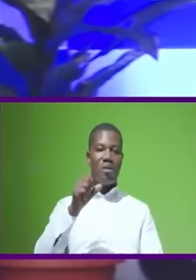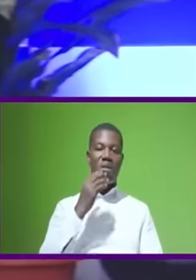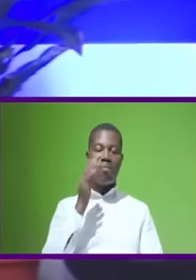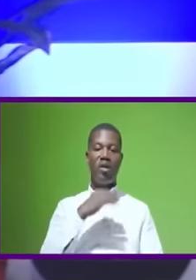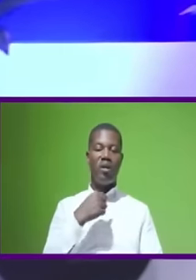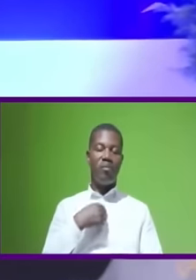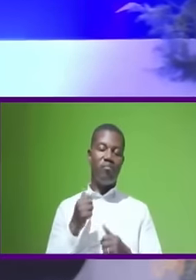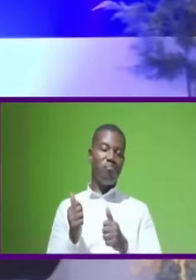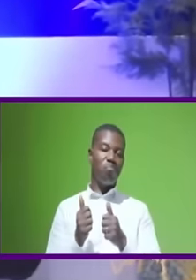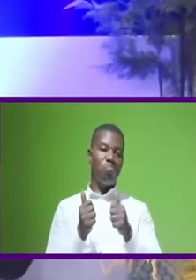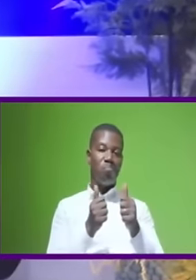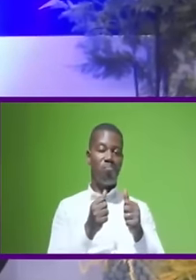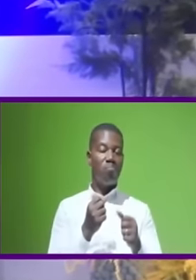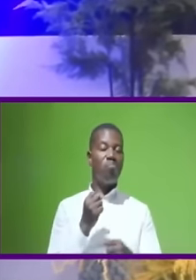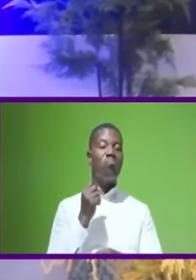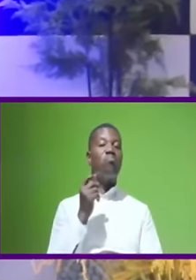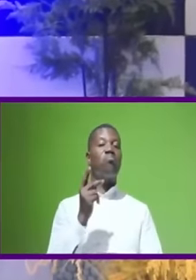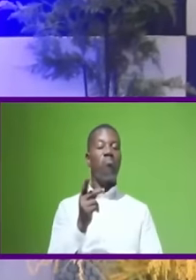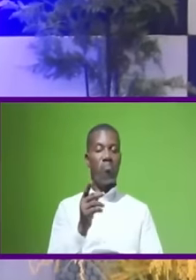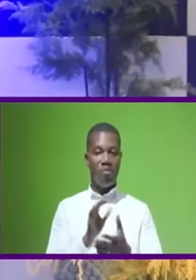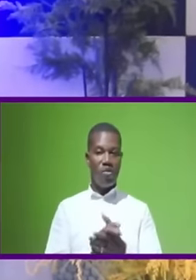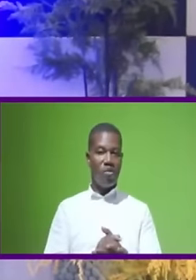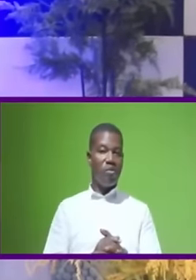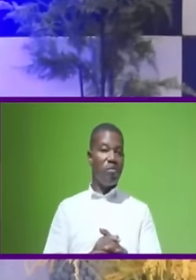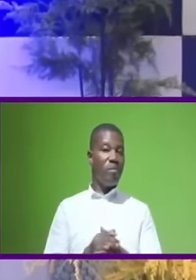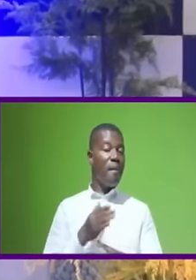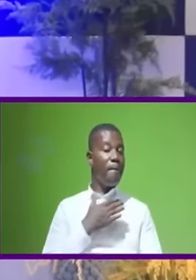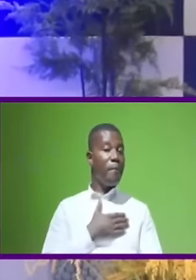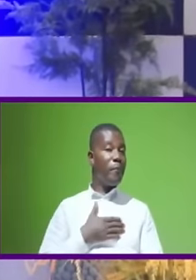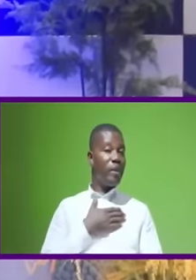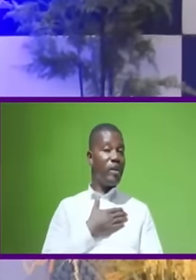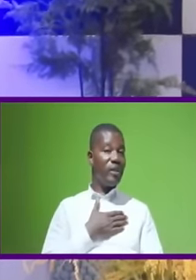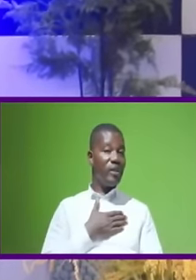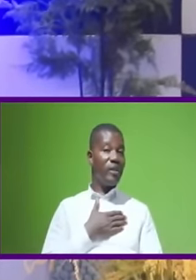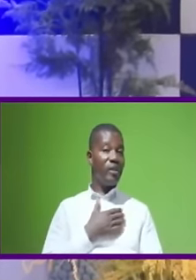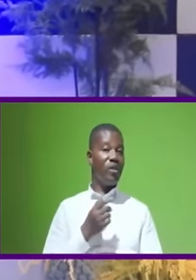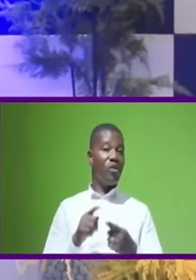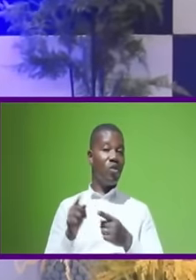a. Giving an evil counsel.